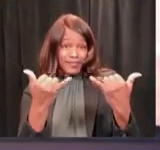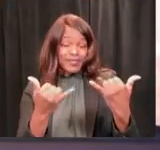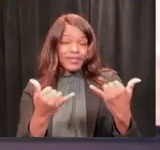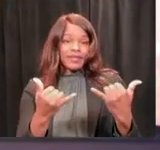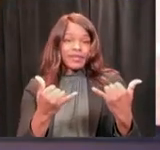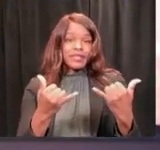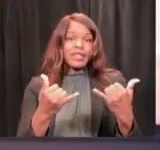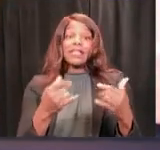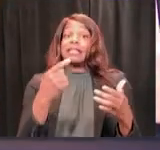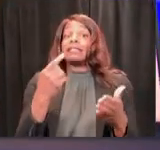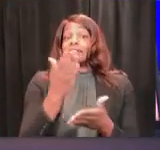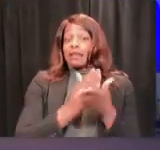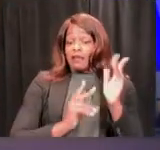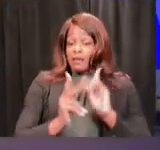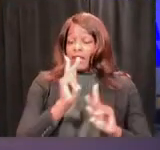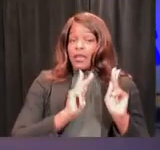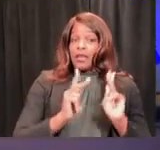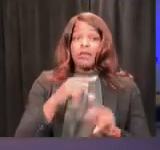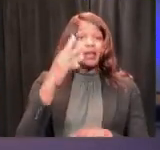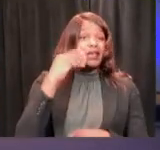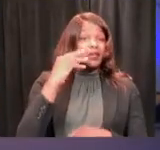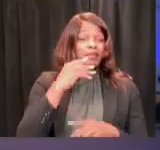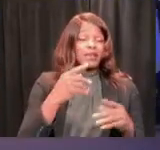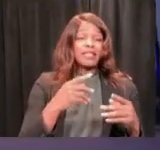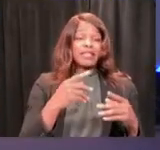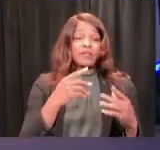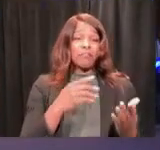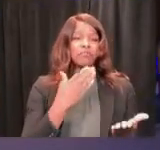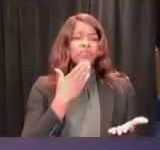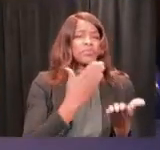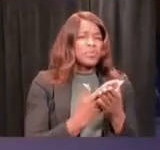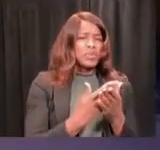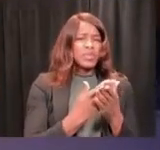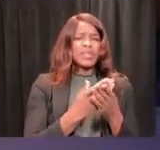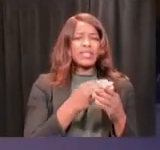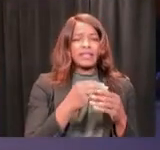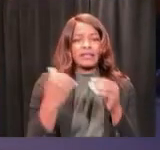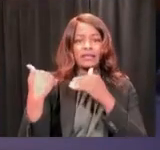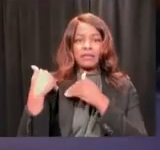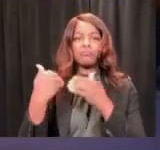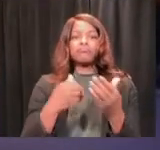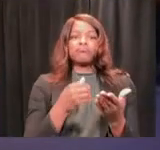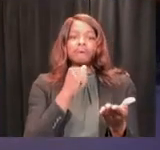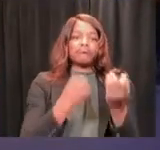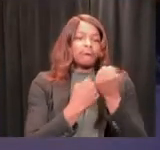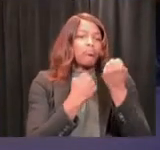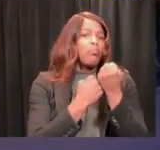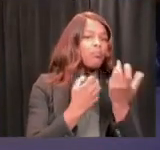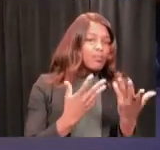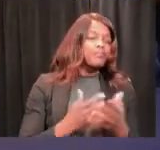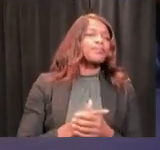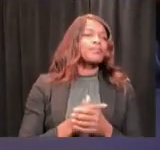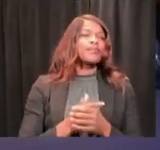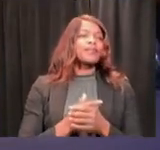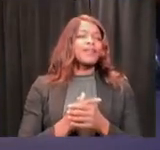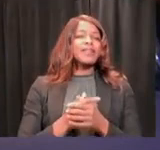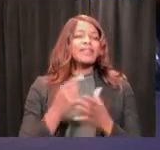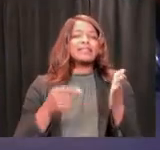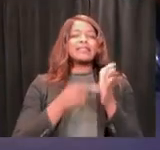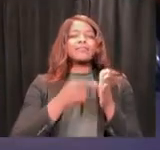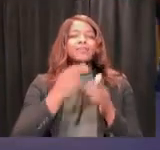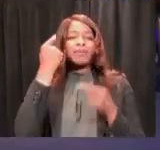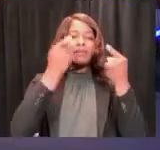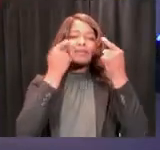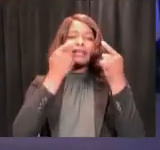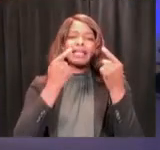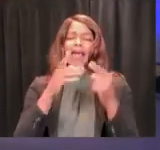is positive baggage because that baggage has pushed you. And now as you get to your point in life, you often say to yourself, what would my mother do?